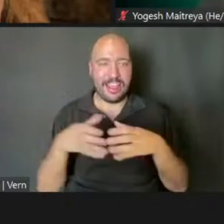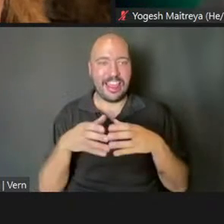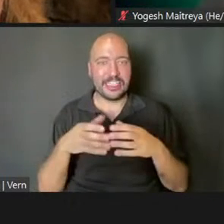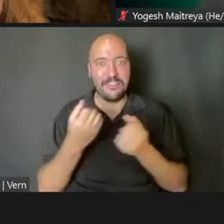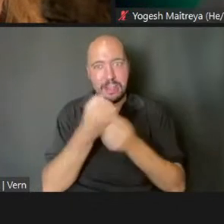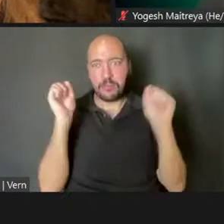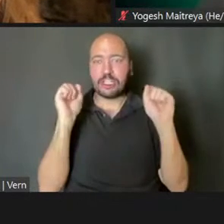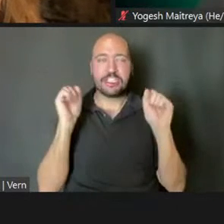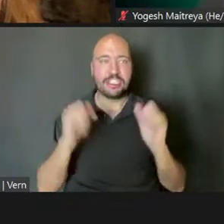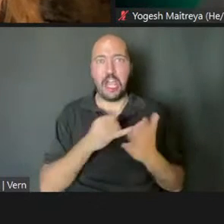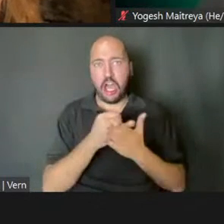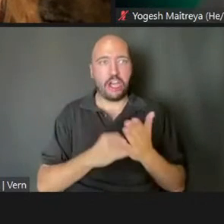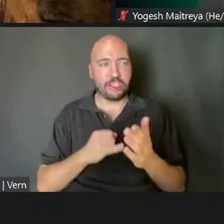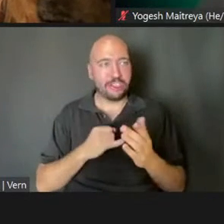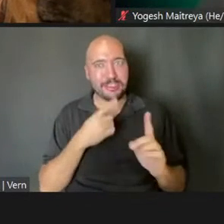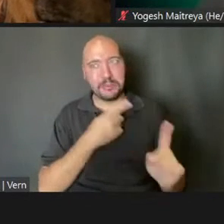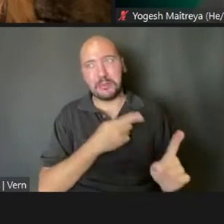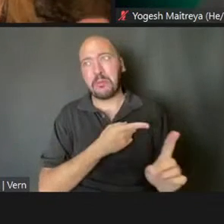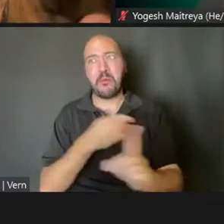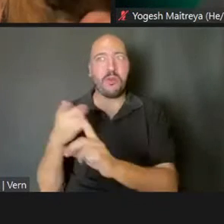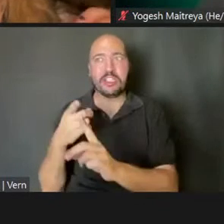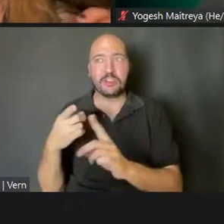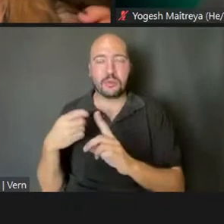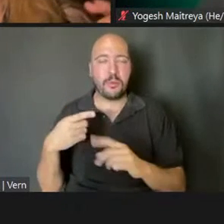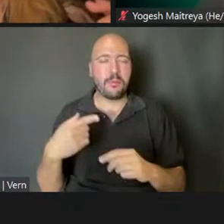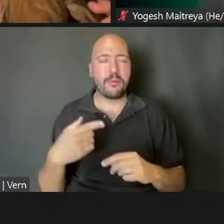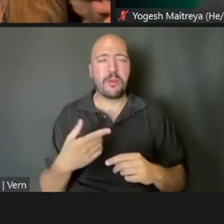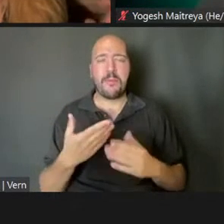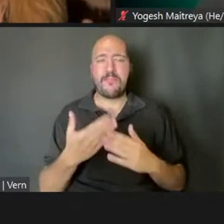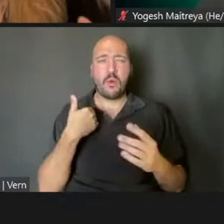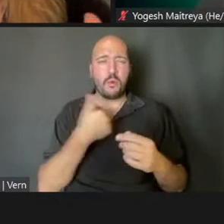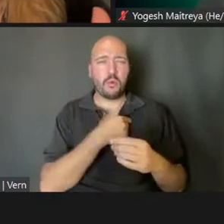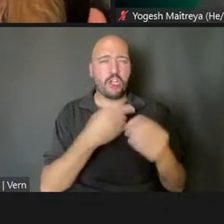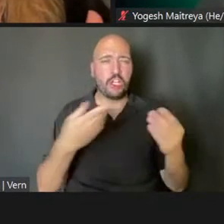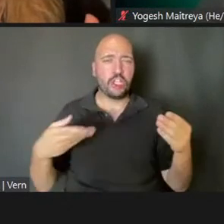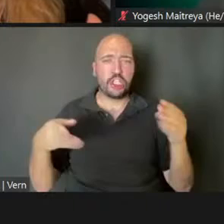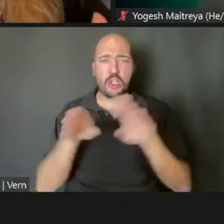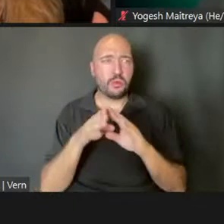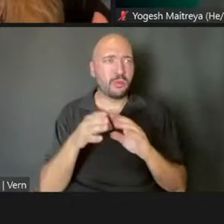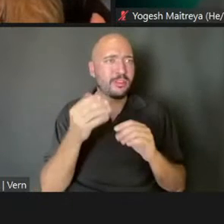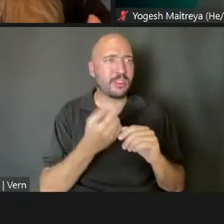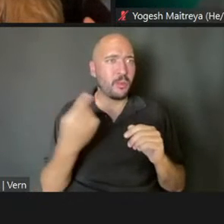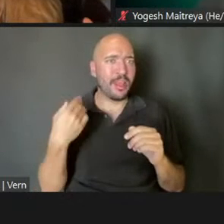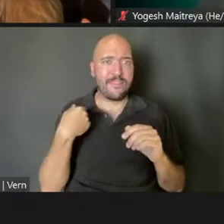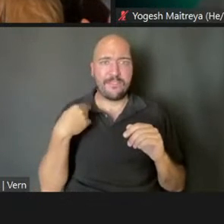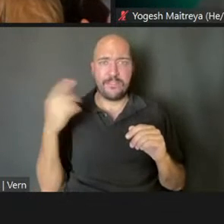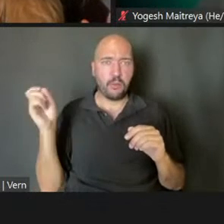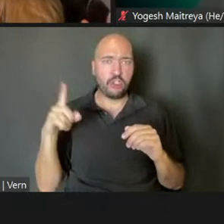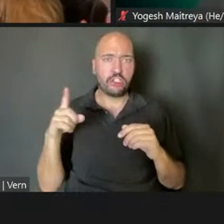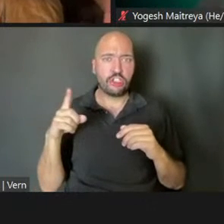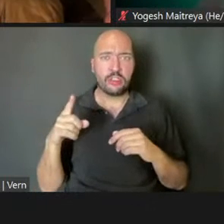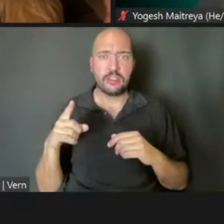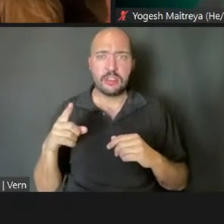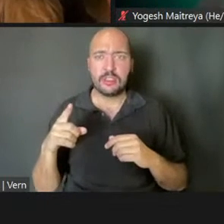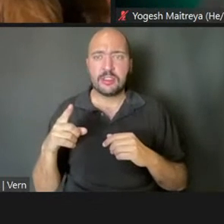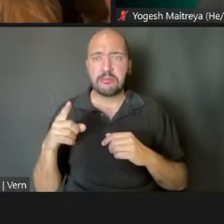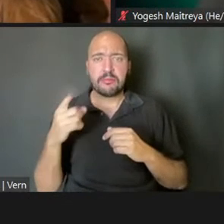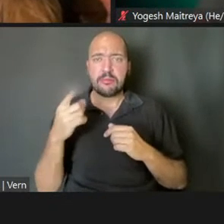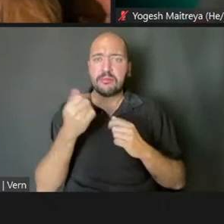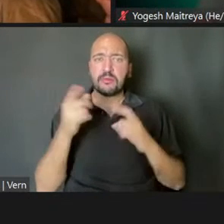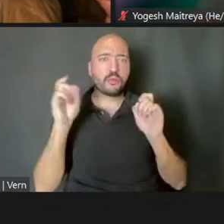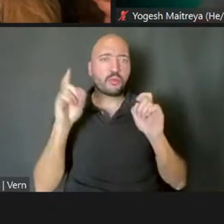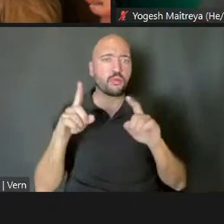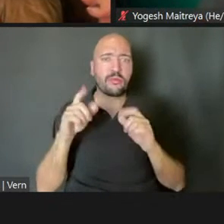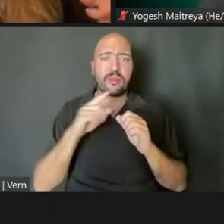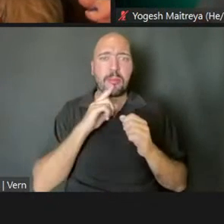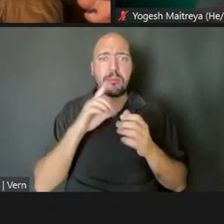us toward. I wonder, before we close, if anyone has a question, and it can be a question in the spirit of